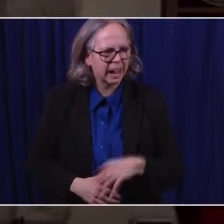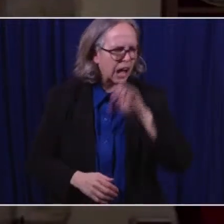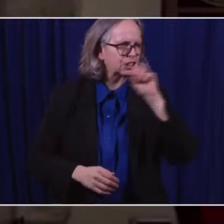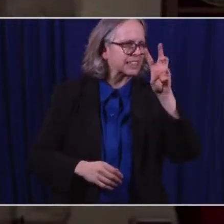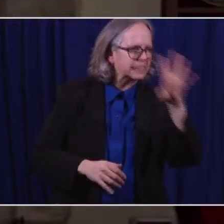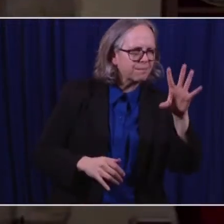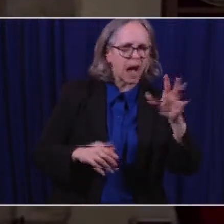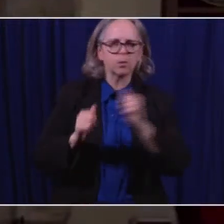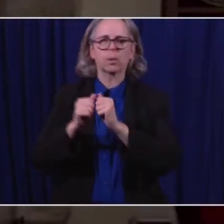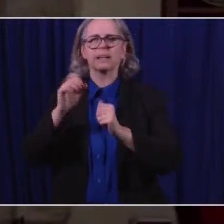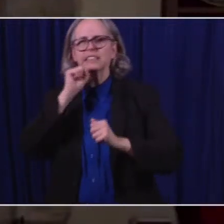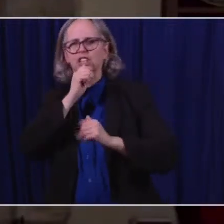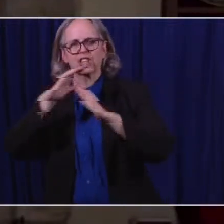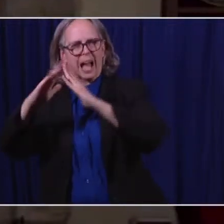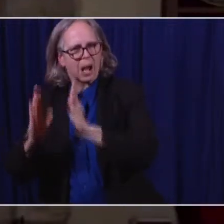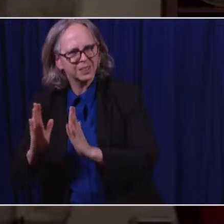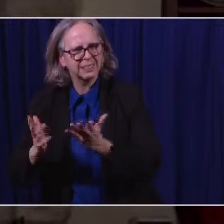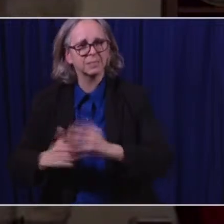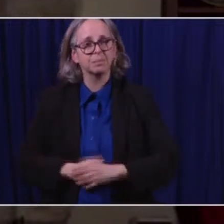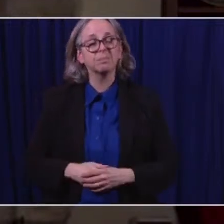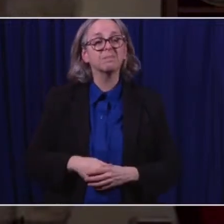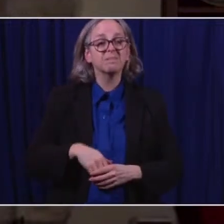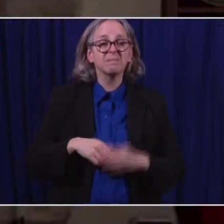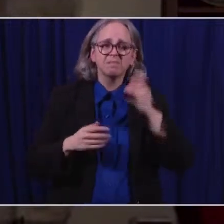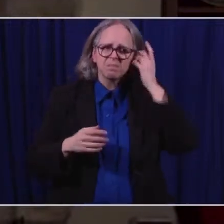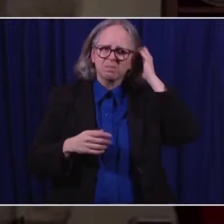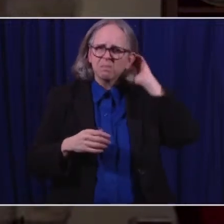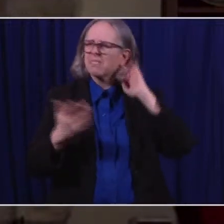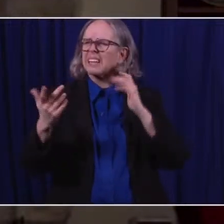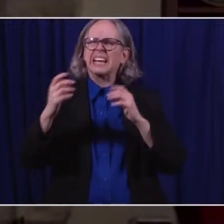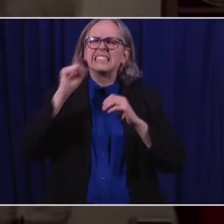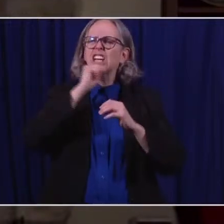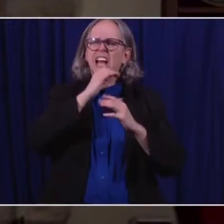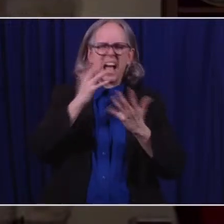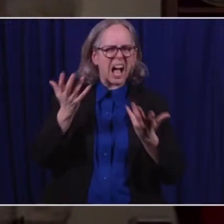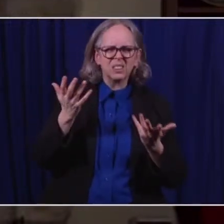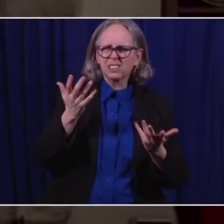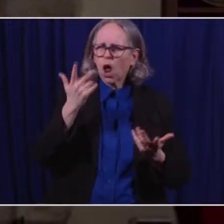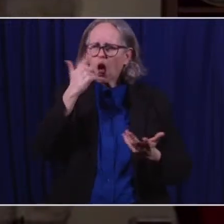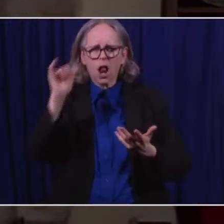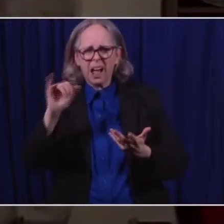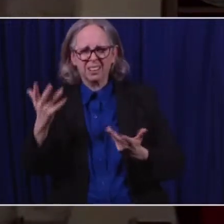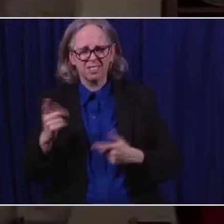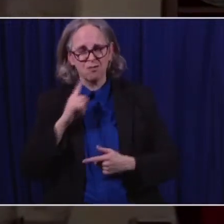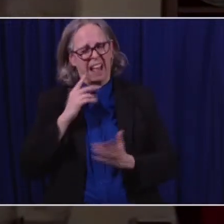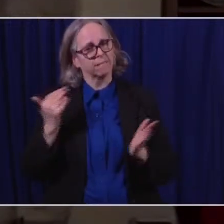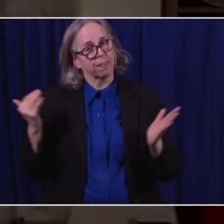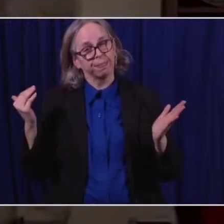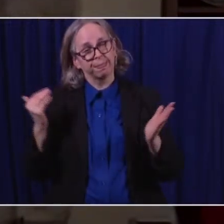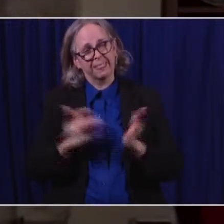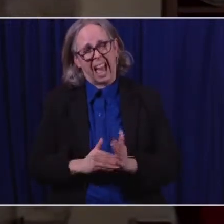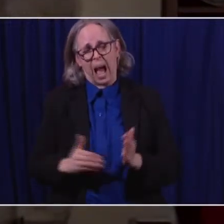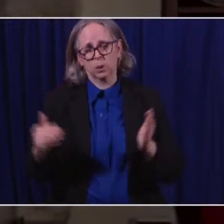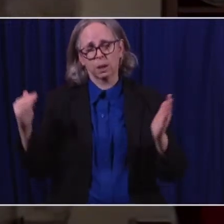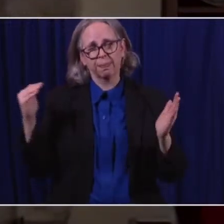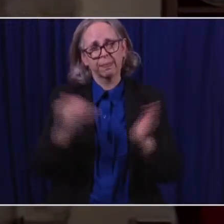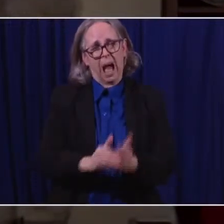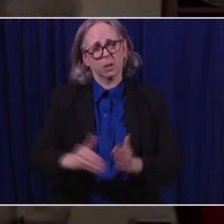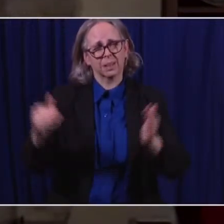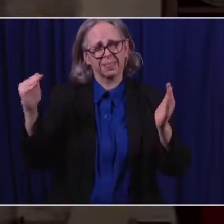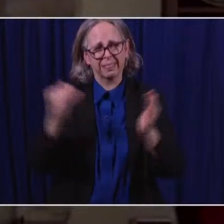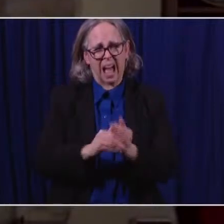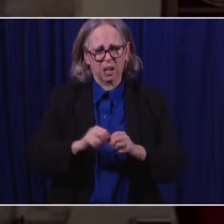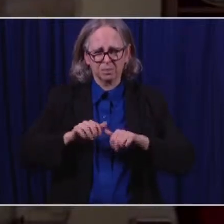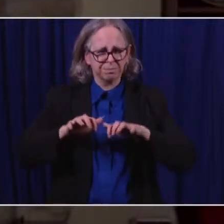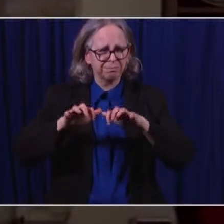This type of senior housing is home to thousands of our fellow Ohioans across the state. These homes are